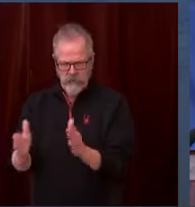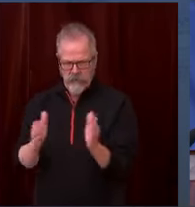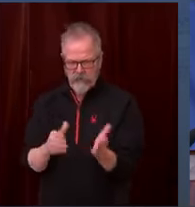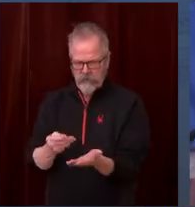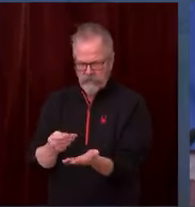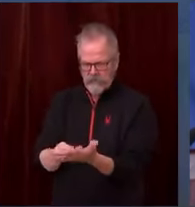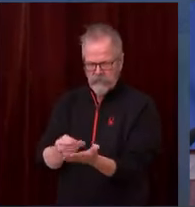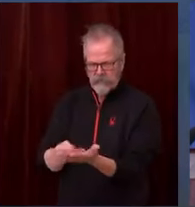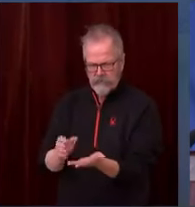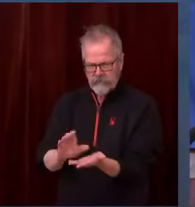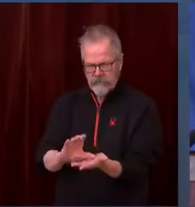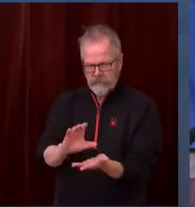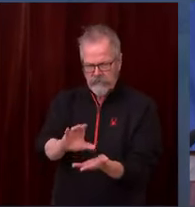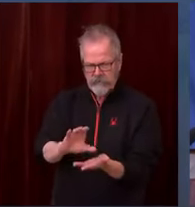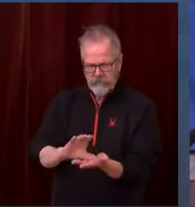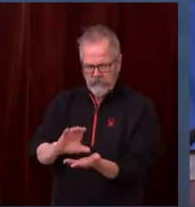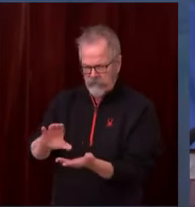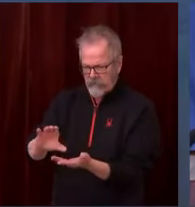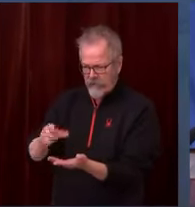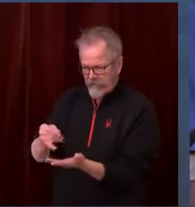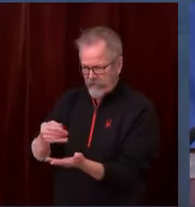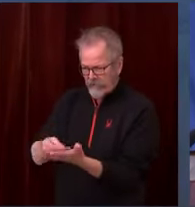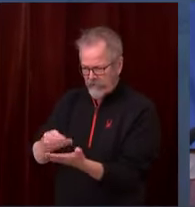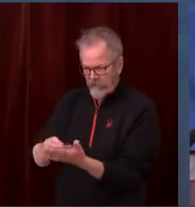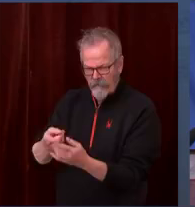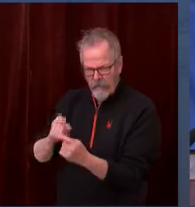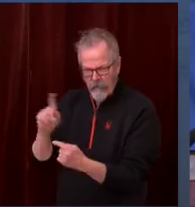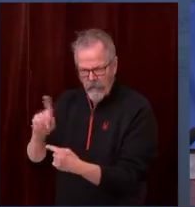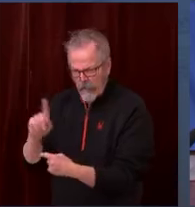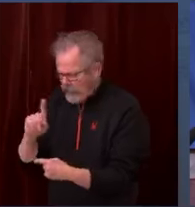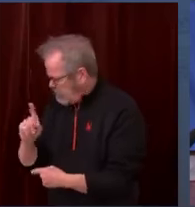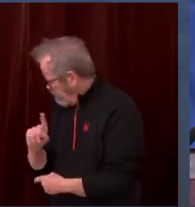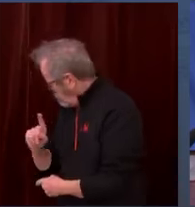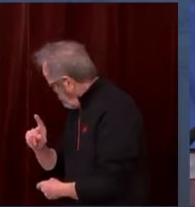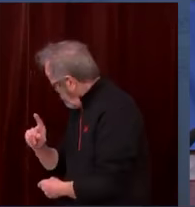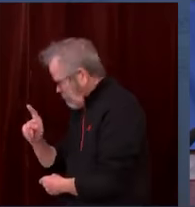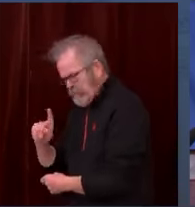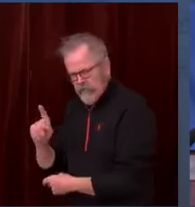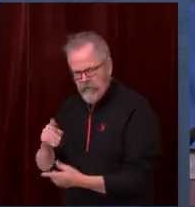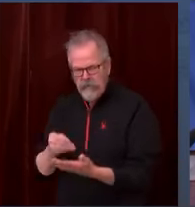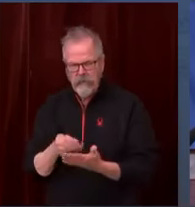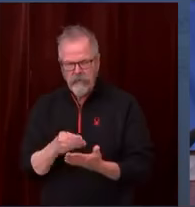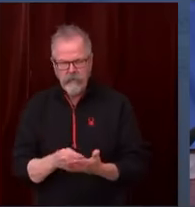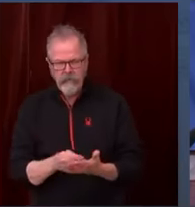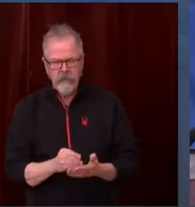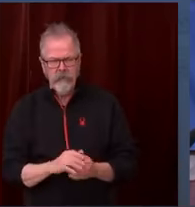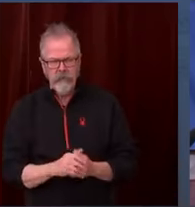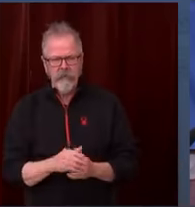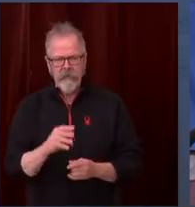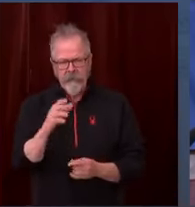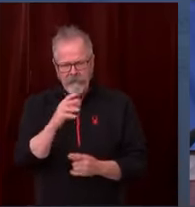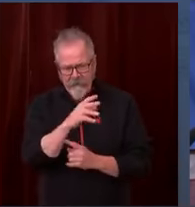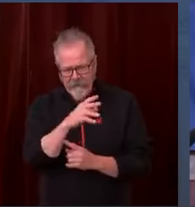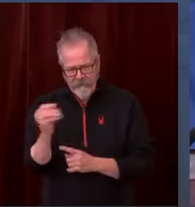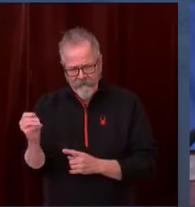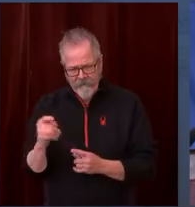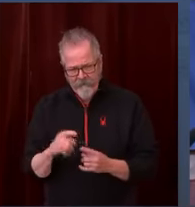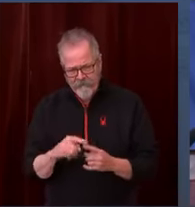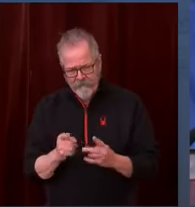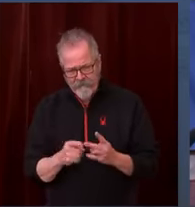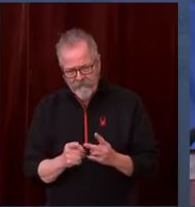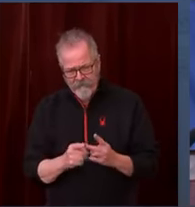equity lens, including the pilot program to review and vacate criminal convictions based on current statutory eligibility